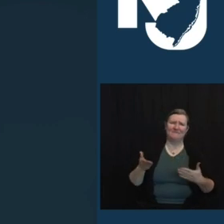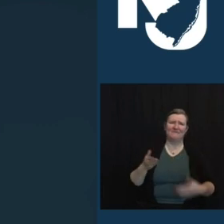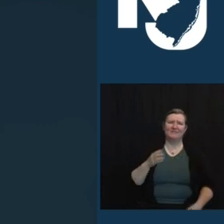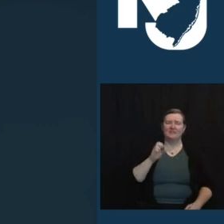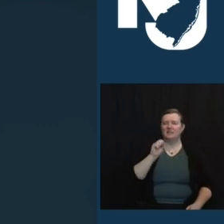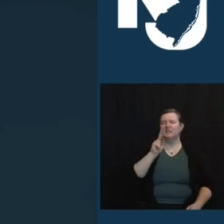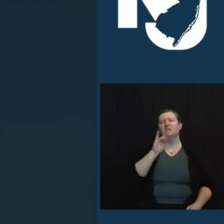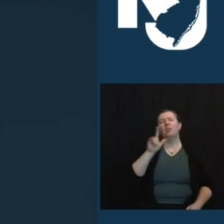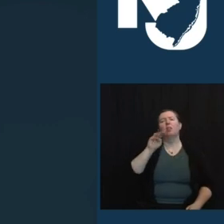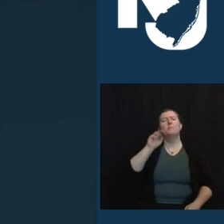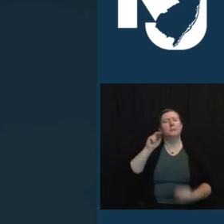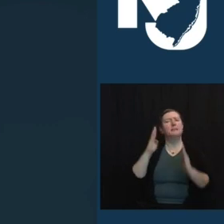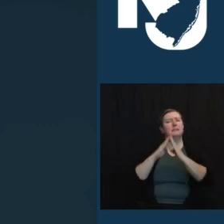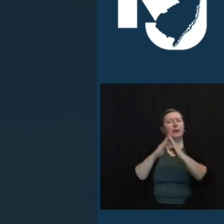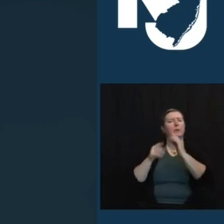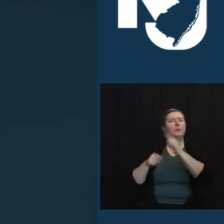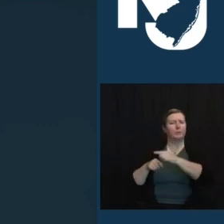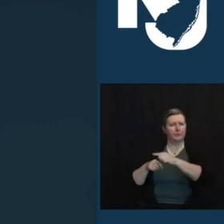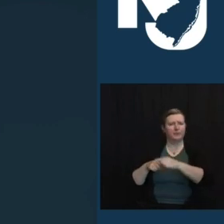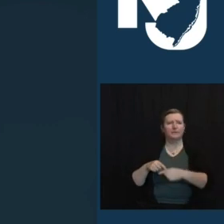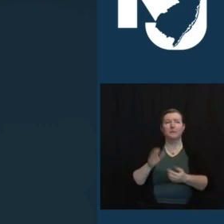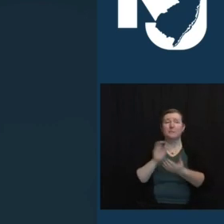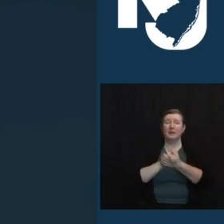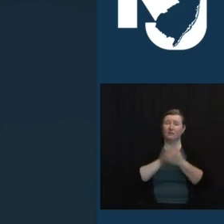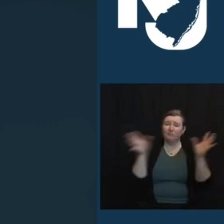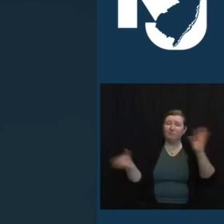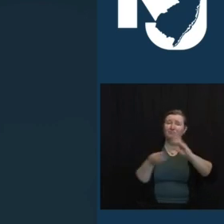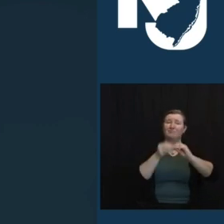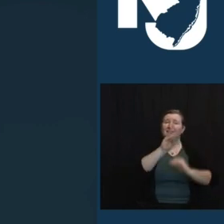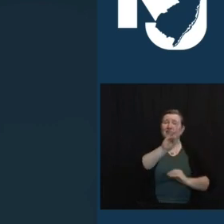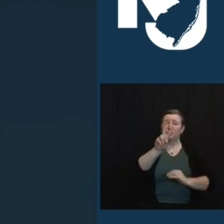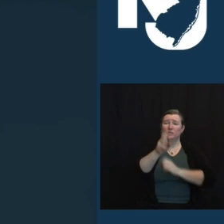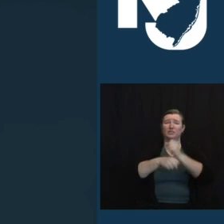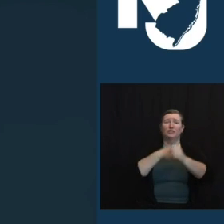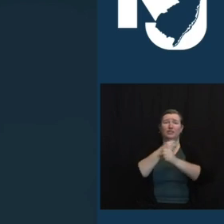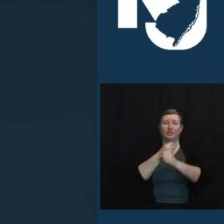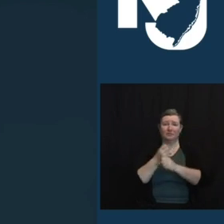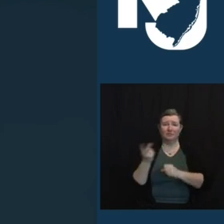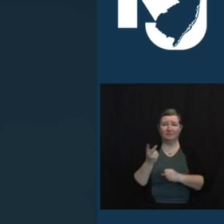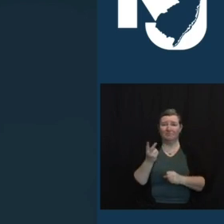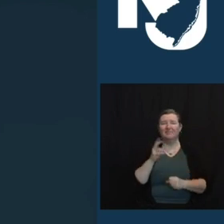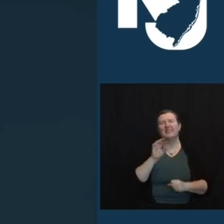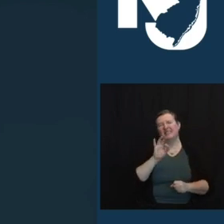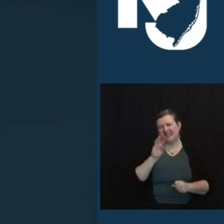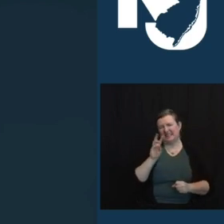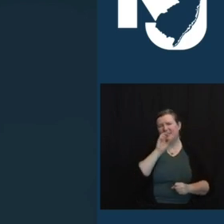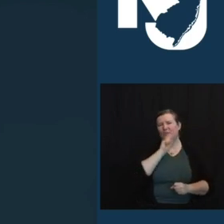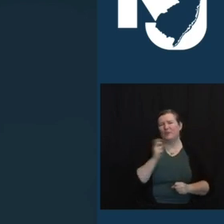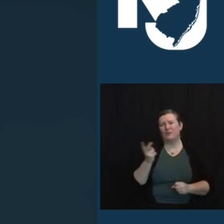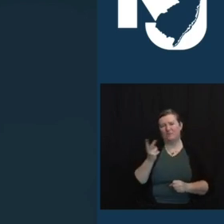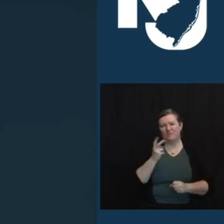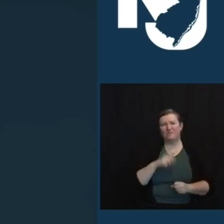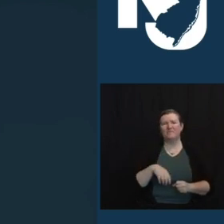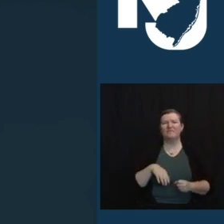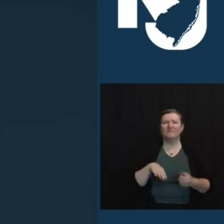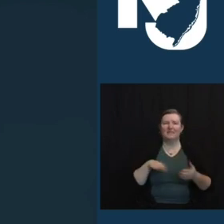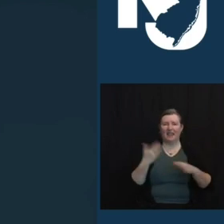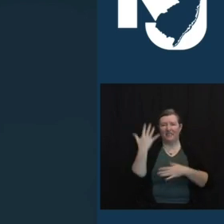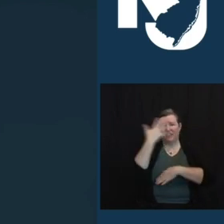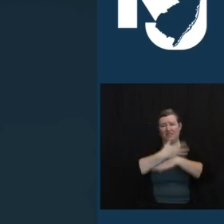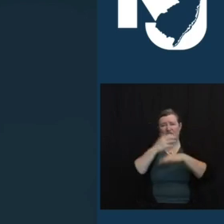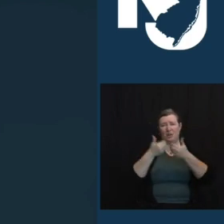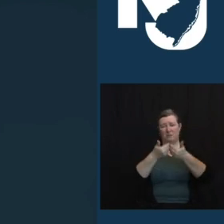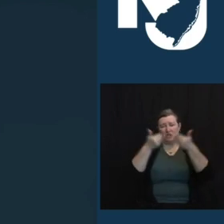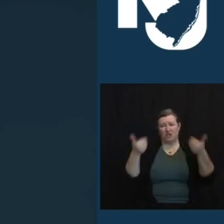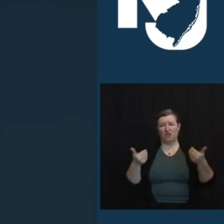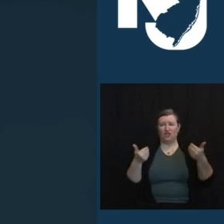for 62 years. They were both 96 years old, and they passed away just 5 days apart from one another. That is their